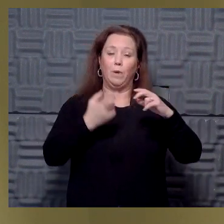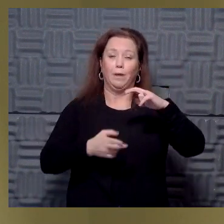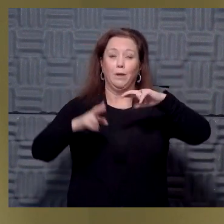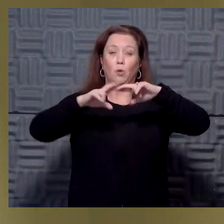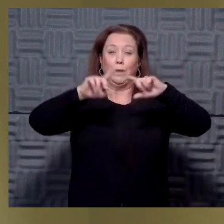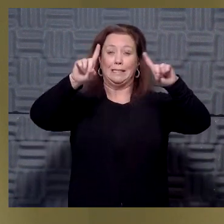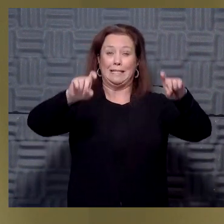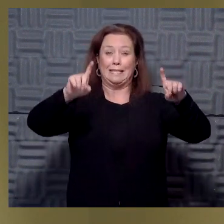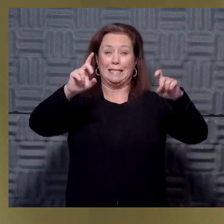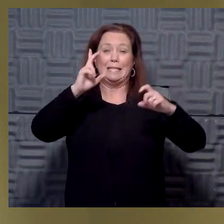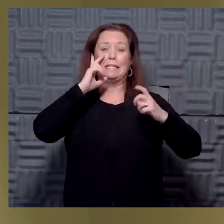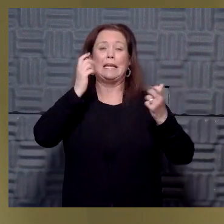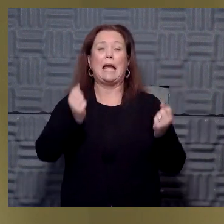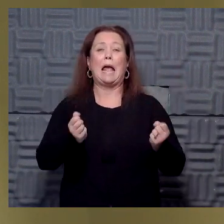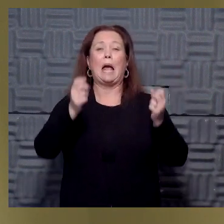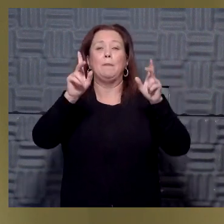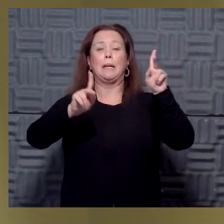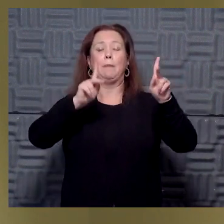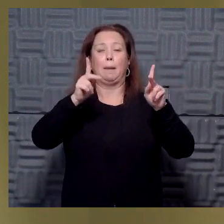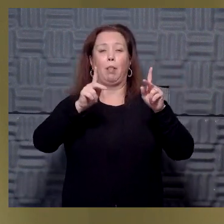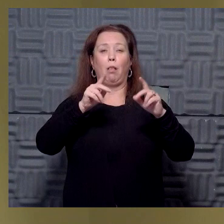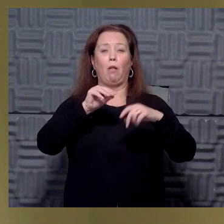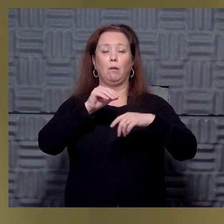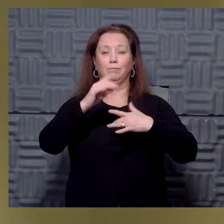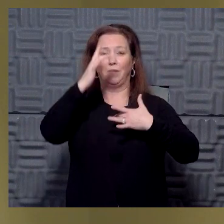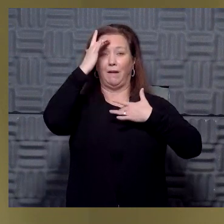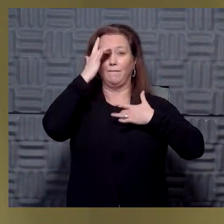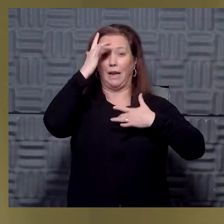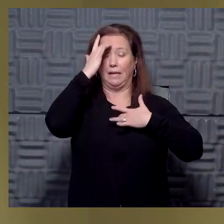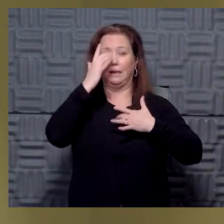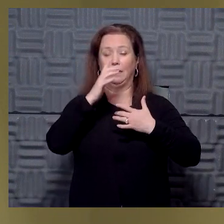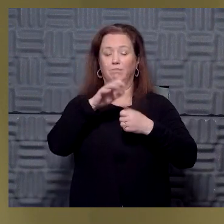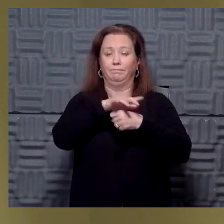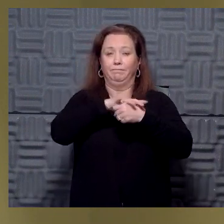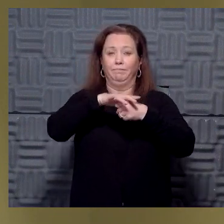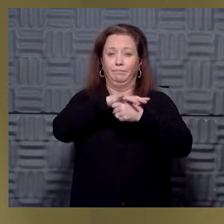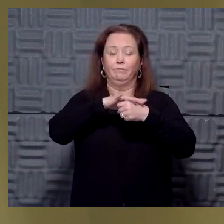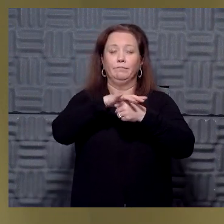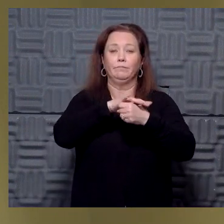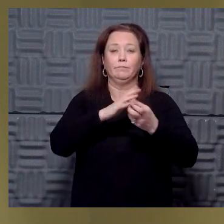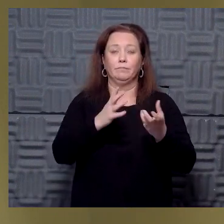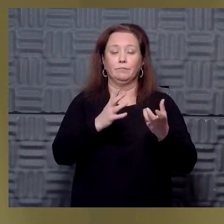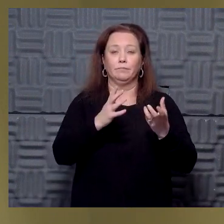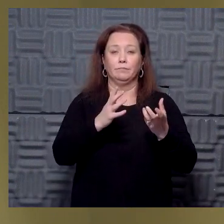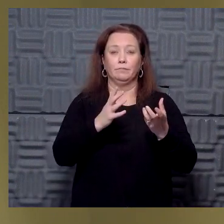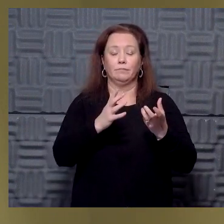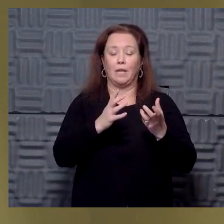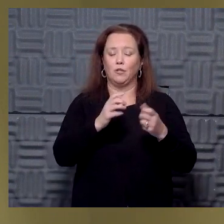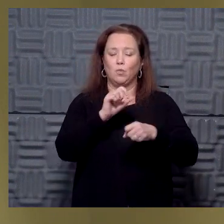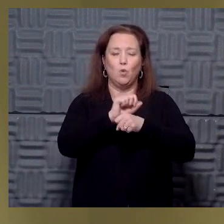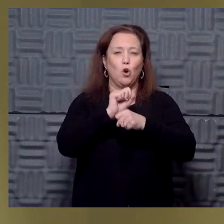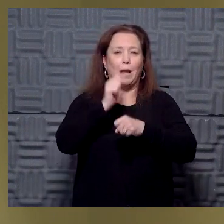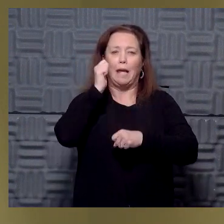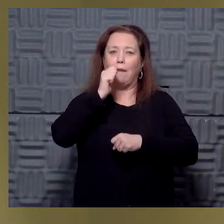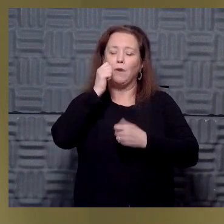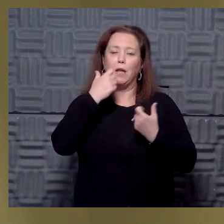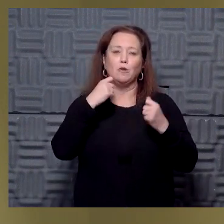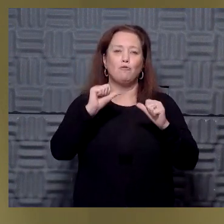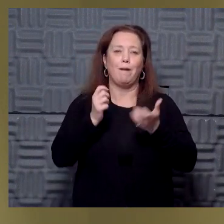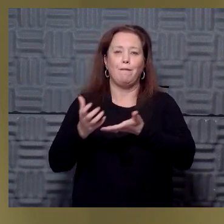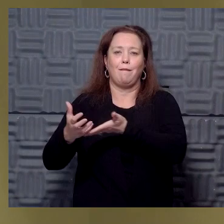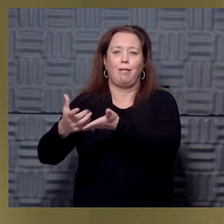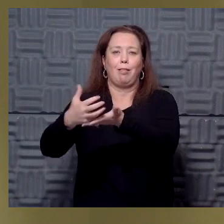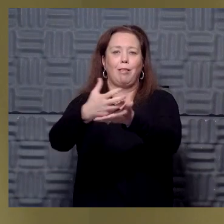people have been infected and the prevalence of it in our region, and just work one day at a time and try to get all that